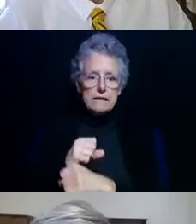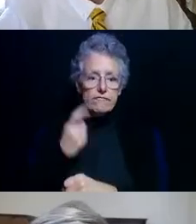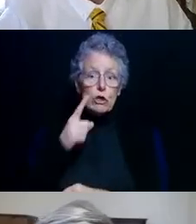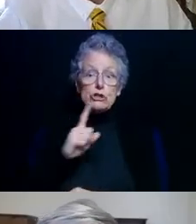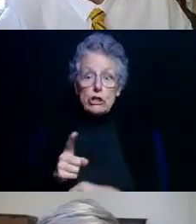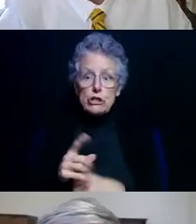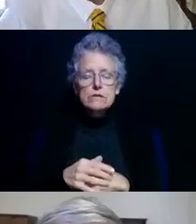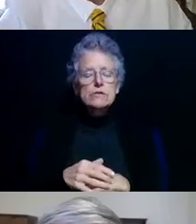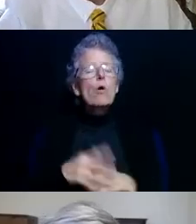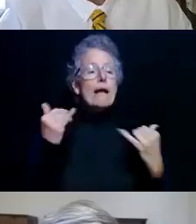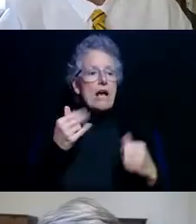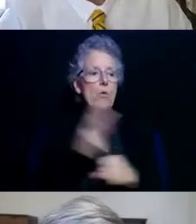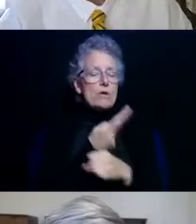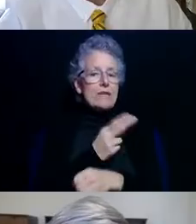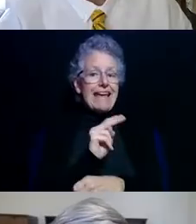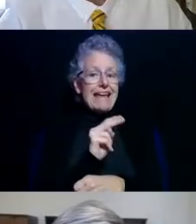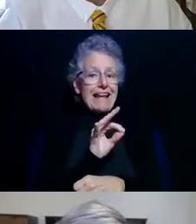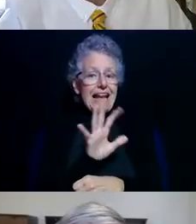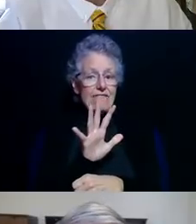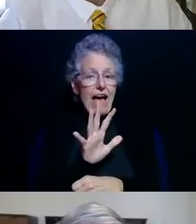who has